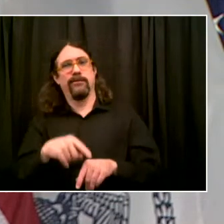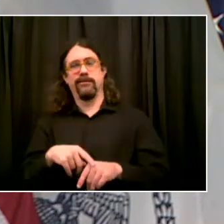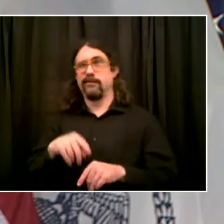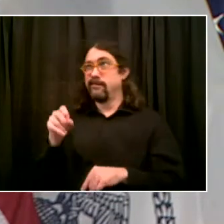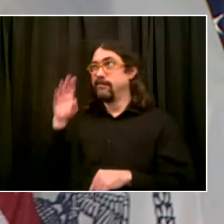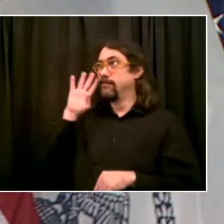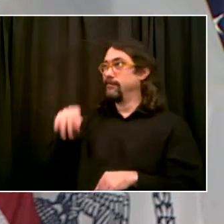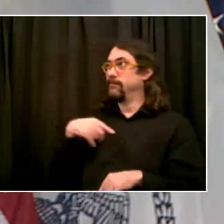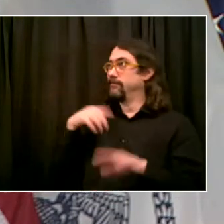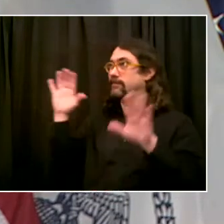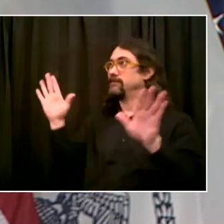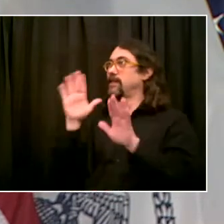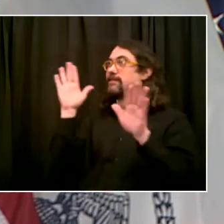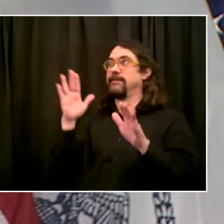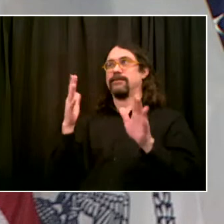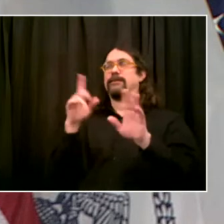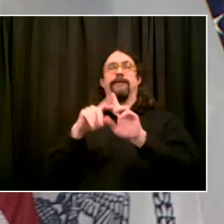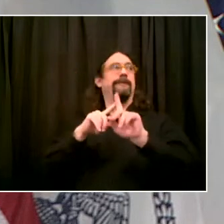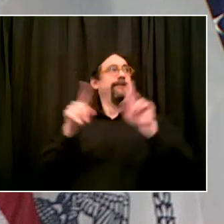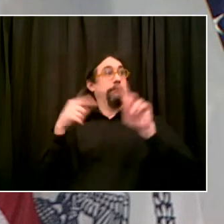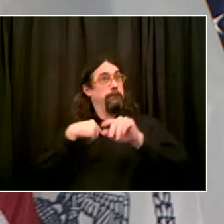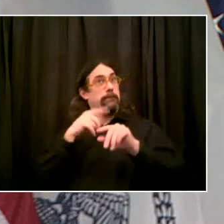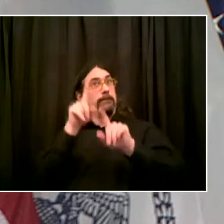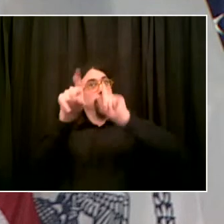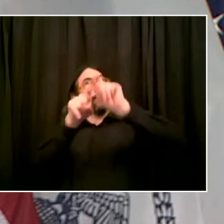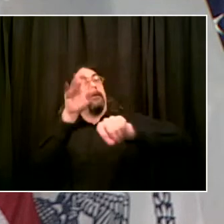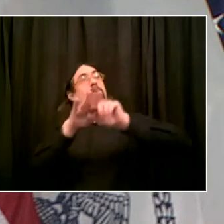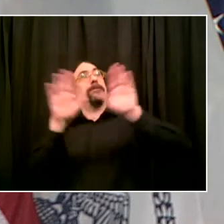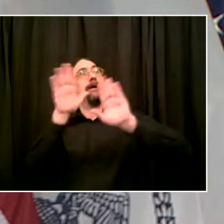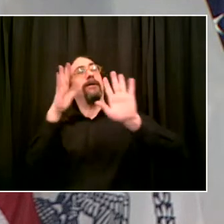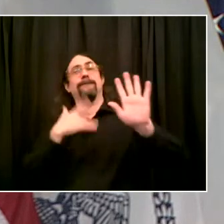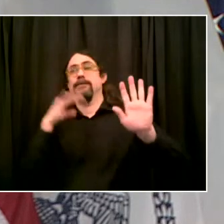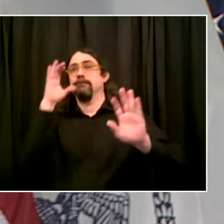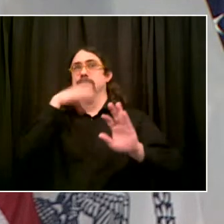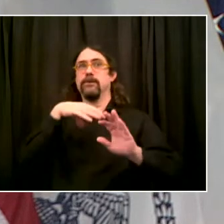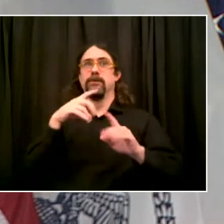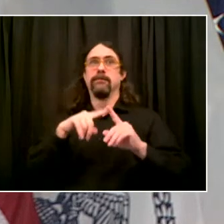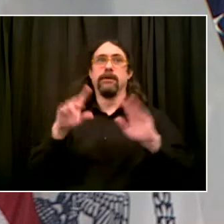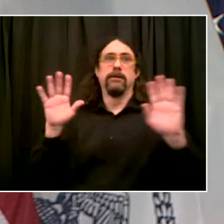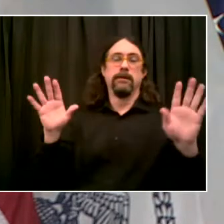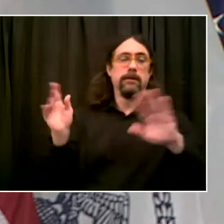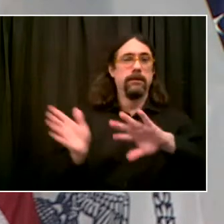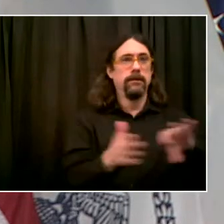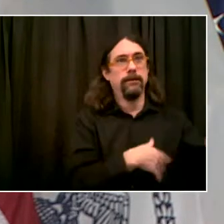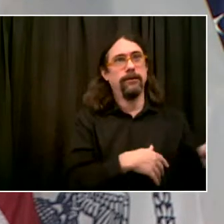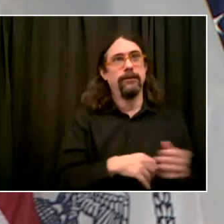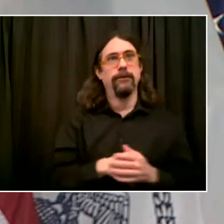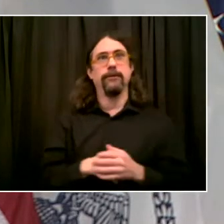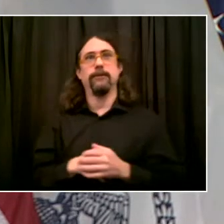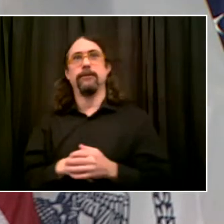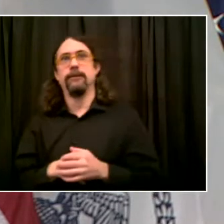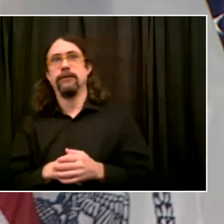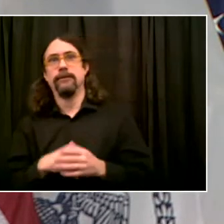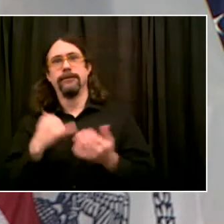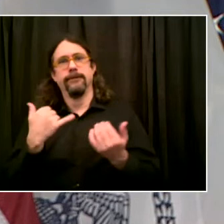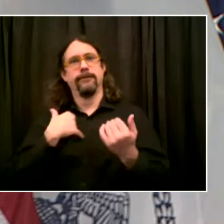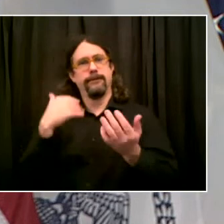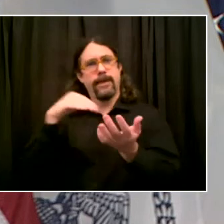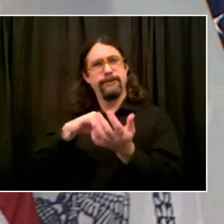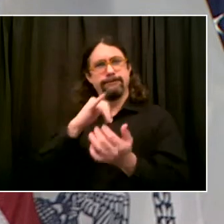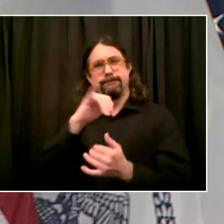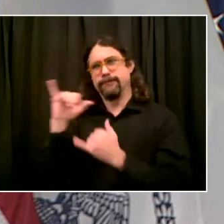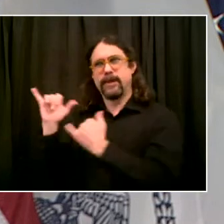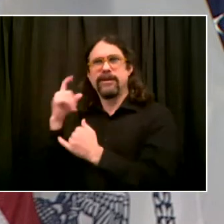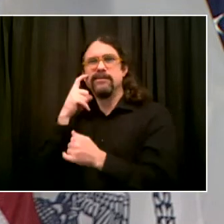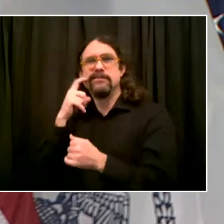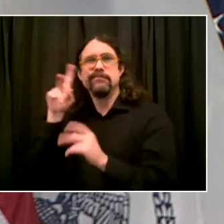data. I know it just sort of went live as Emma was asking her question, and I know particularly looking at the percentage of doses administered to people who